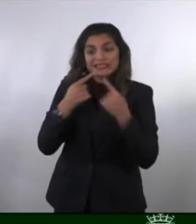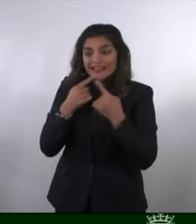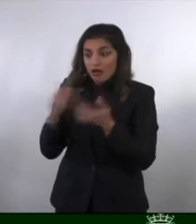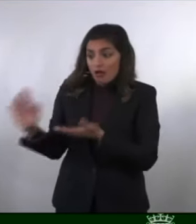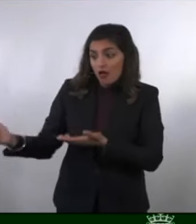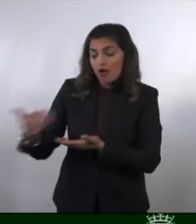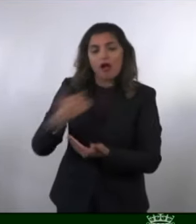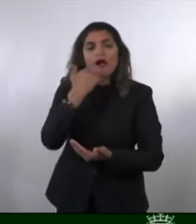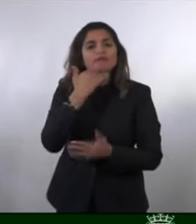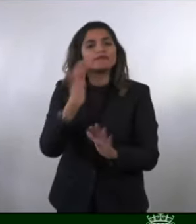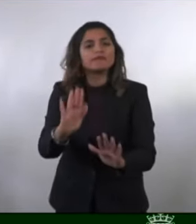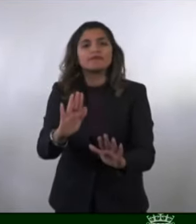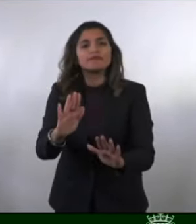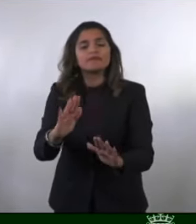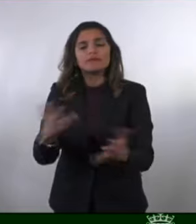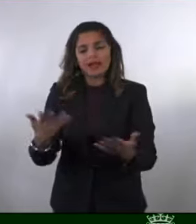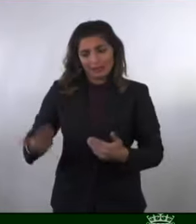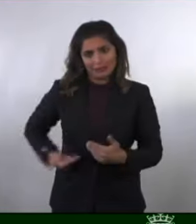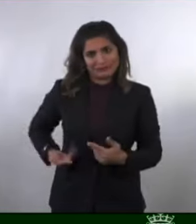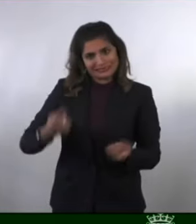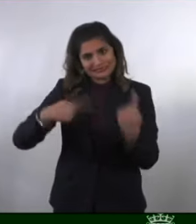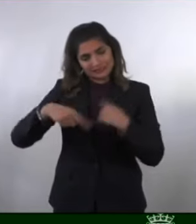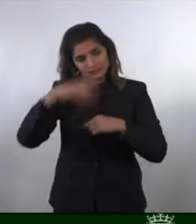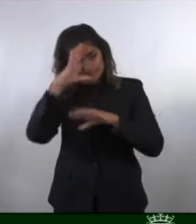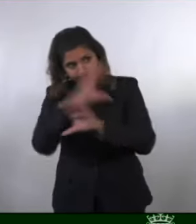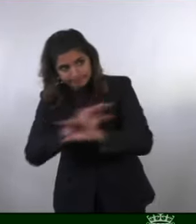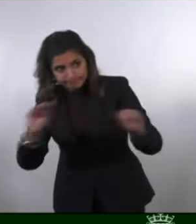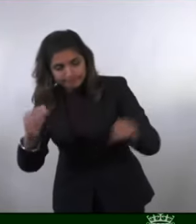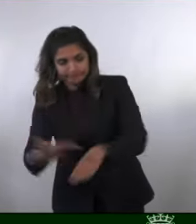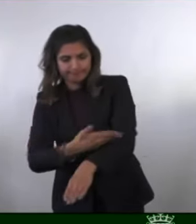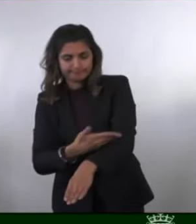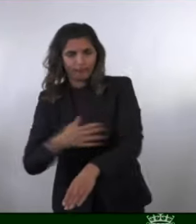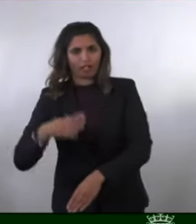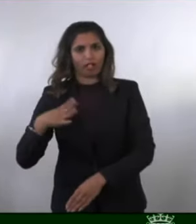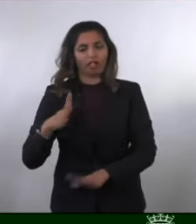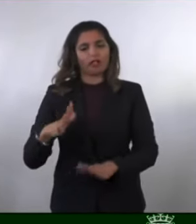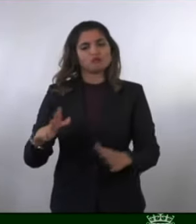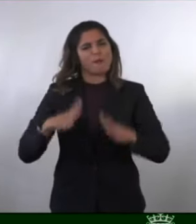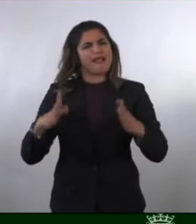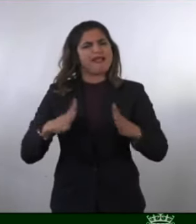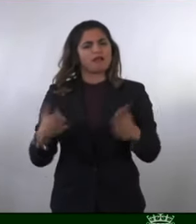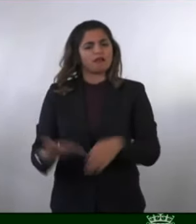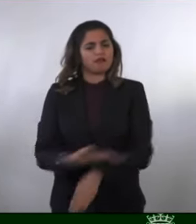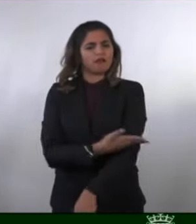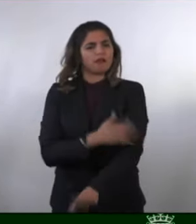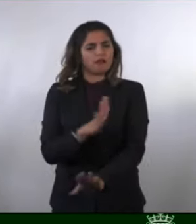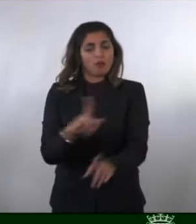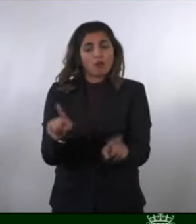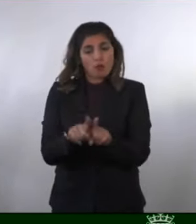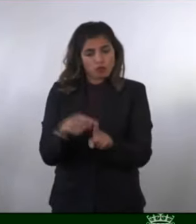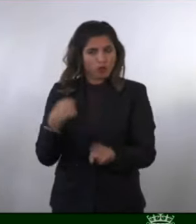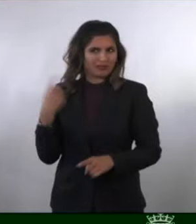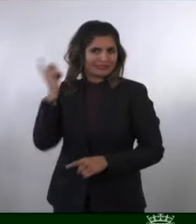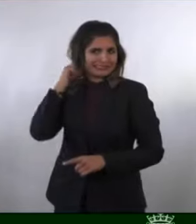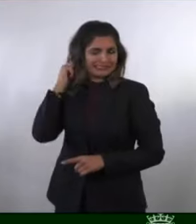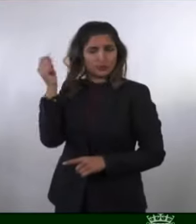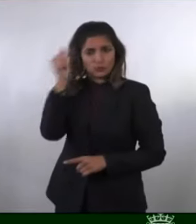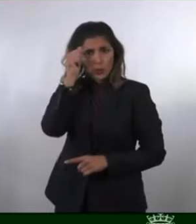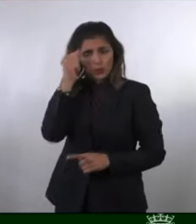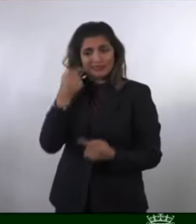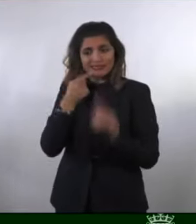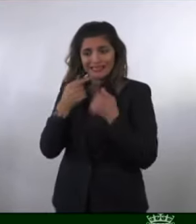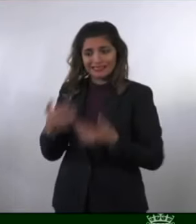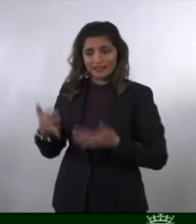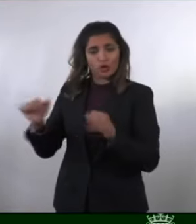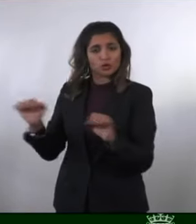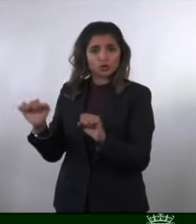want to give businesses time to plan to be able to reopen, but at the same time we do want to take into account the very latest data. And in York, as in